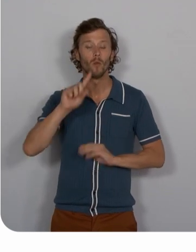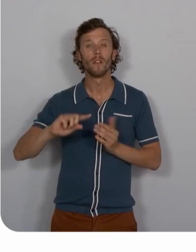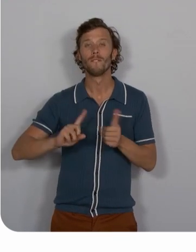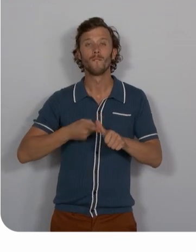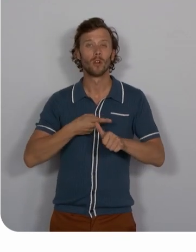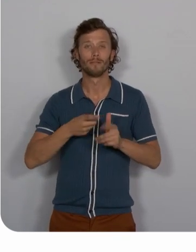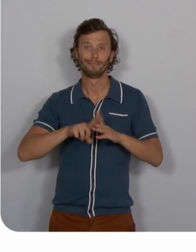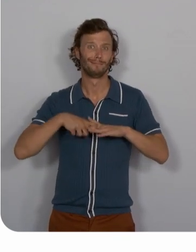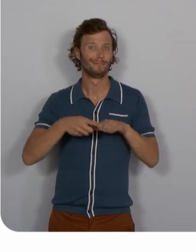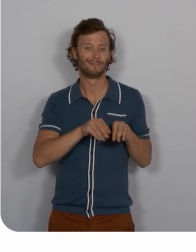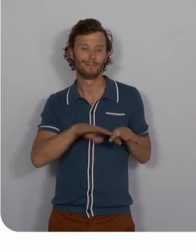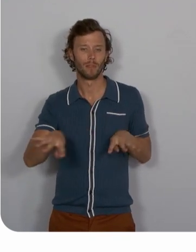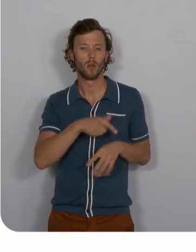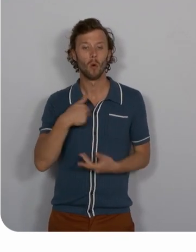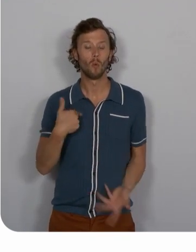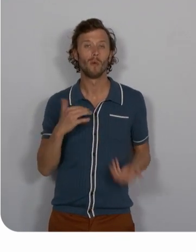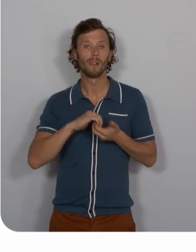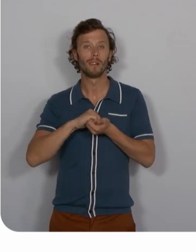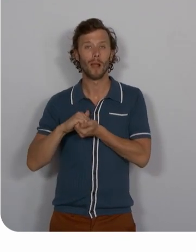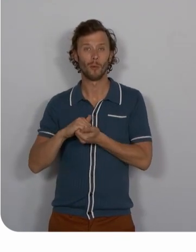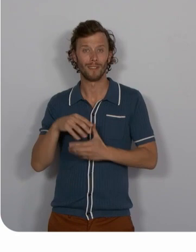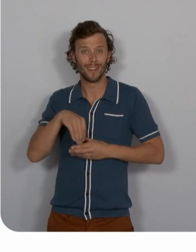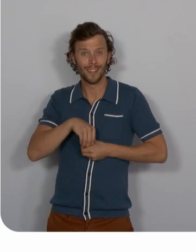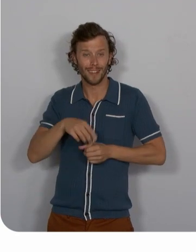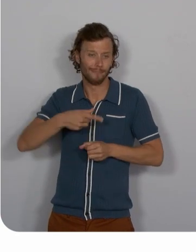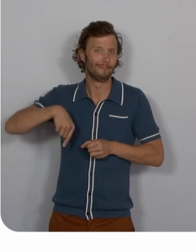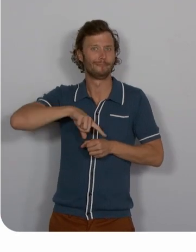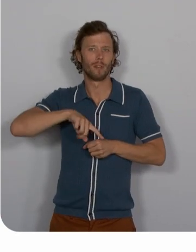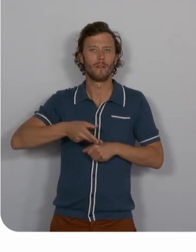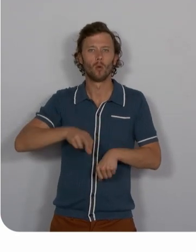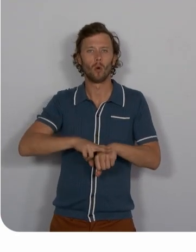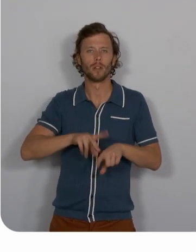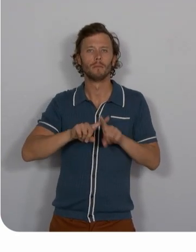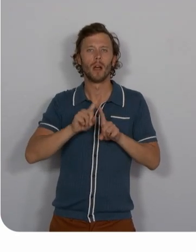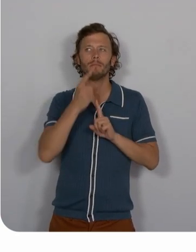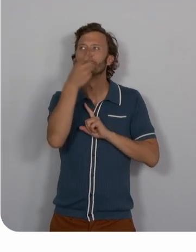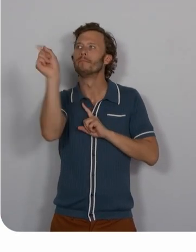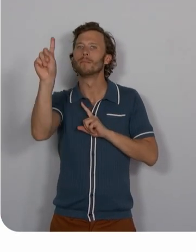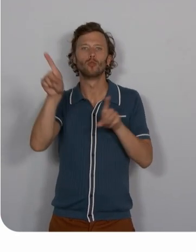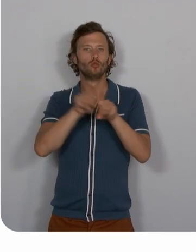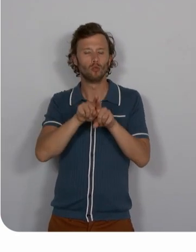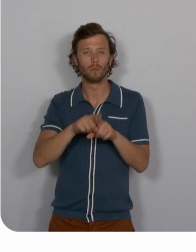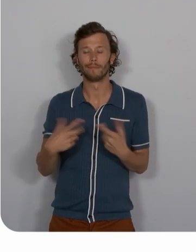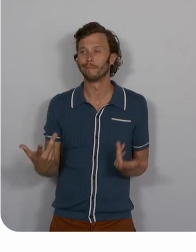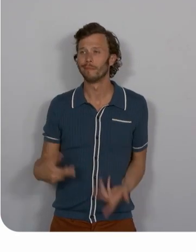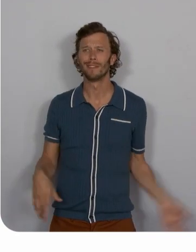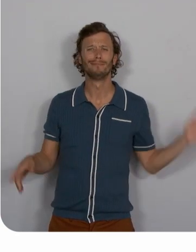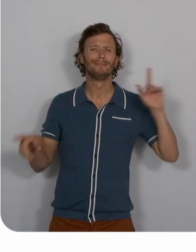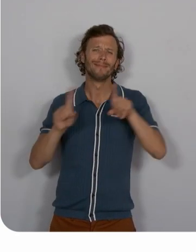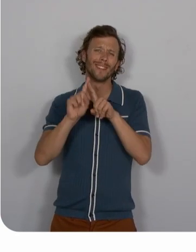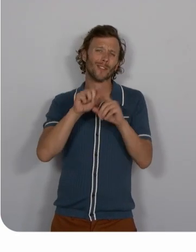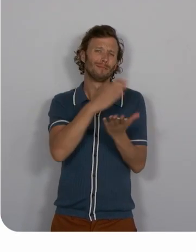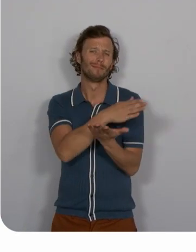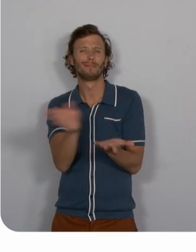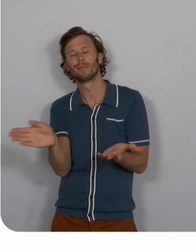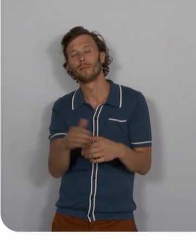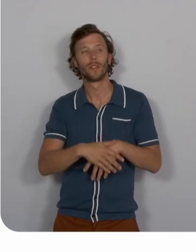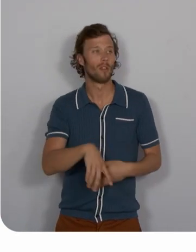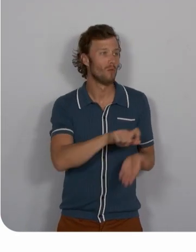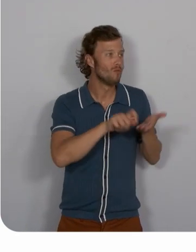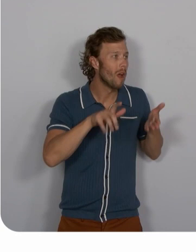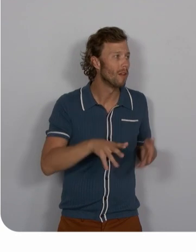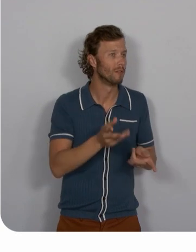with internal and external experts across a range of disciplines, like writers, producers, and